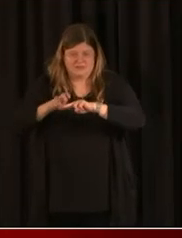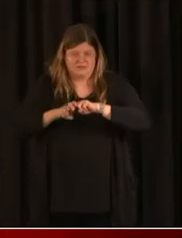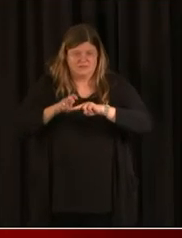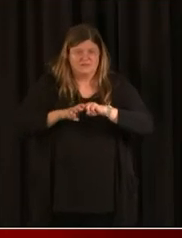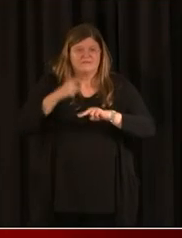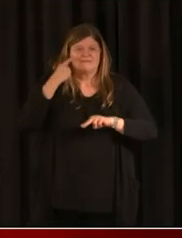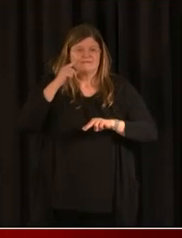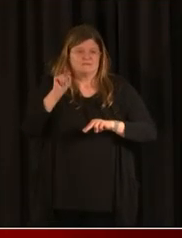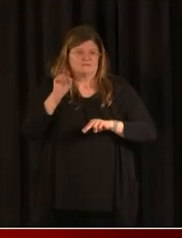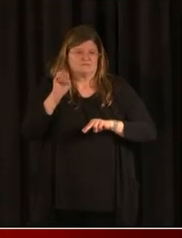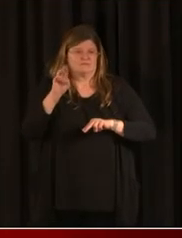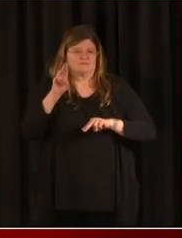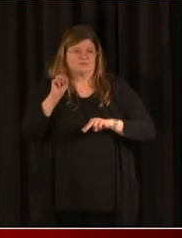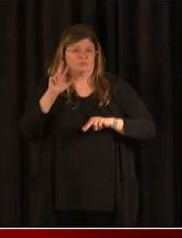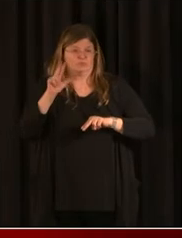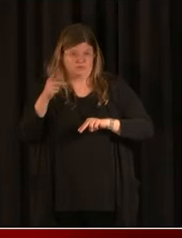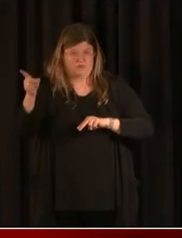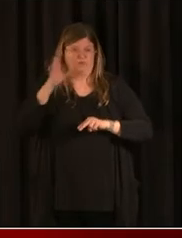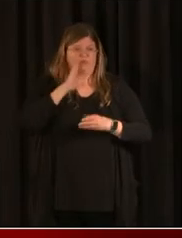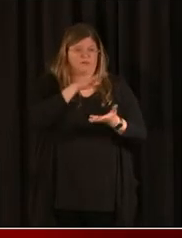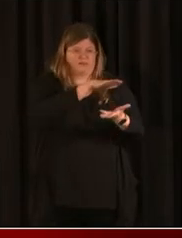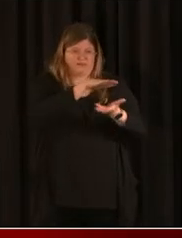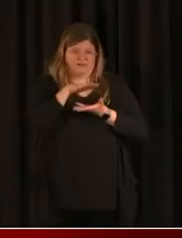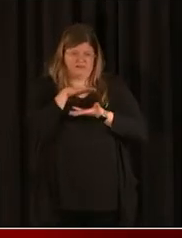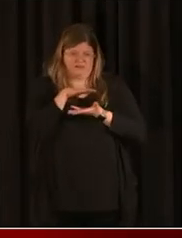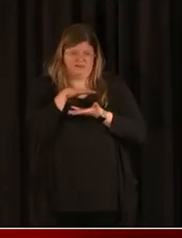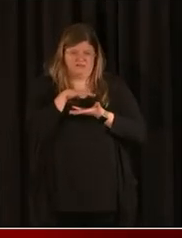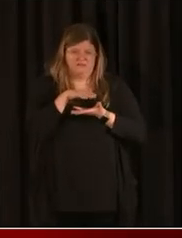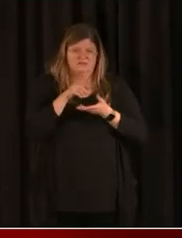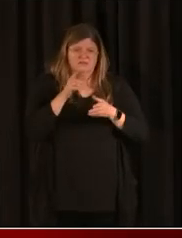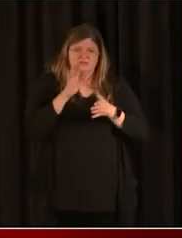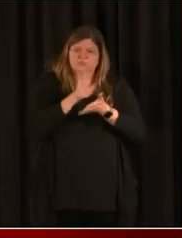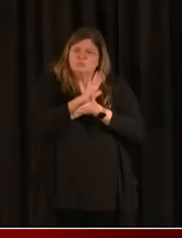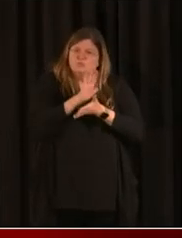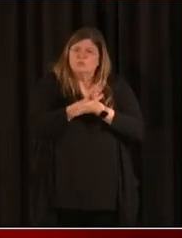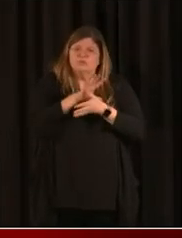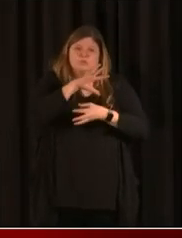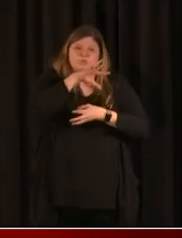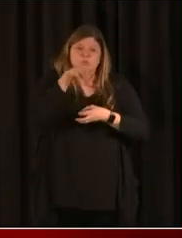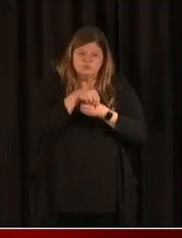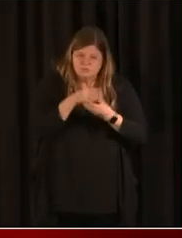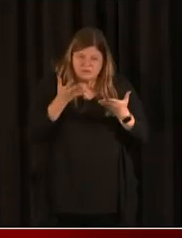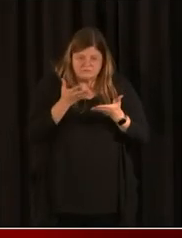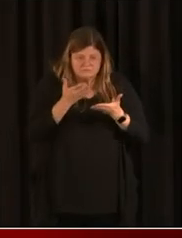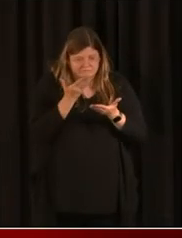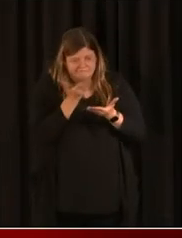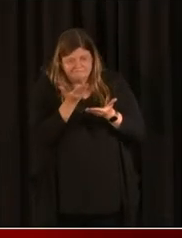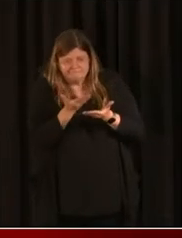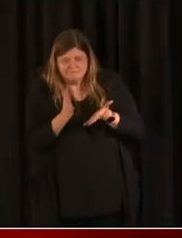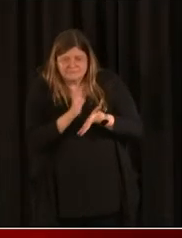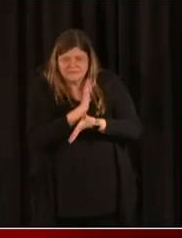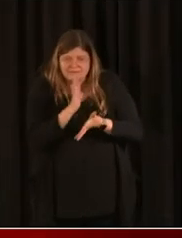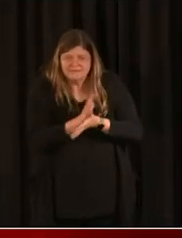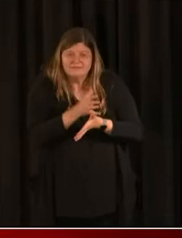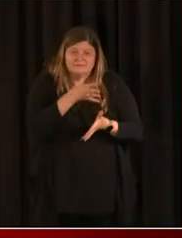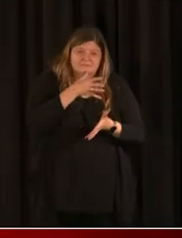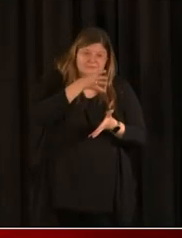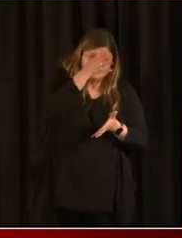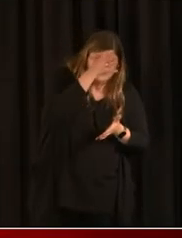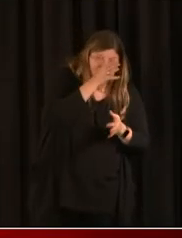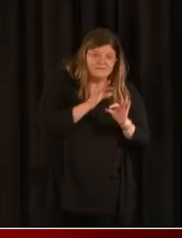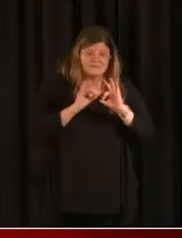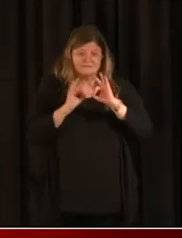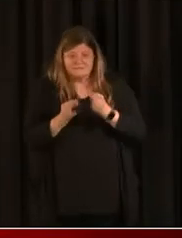families will be receiving a packet from their schools that will include our parent and